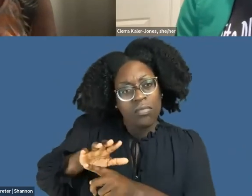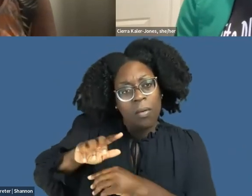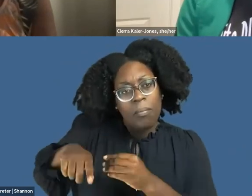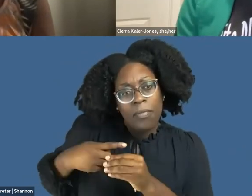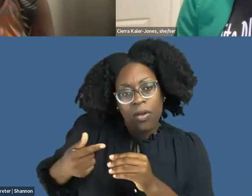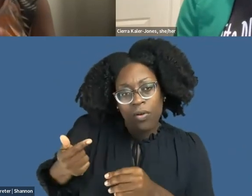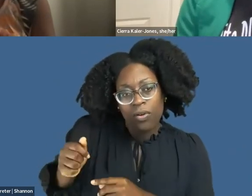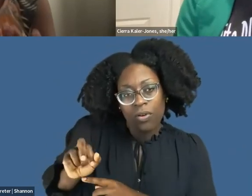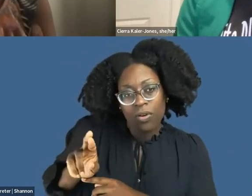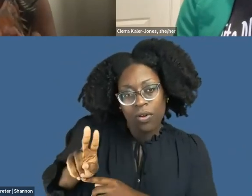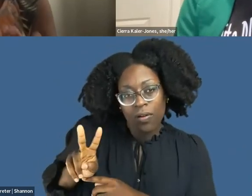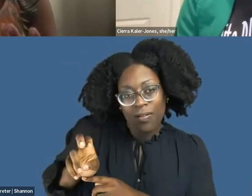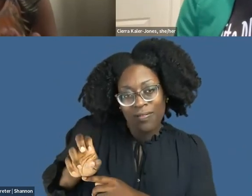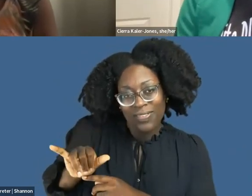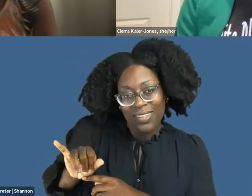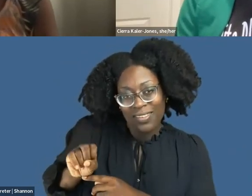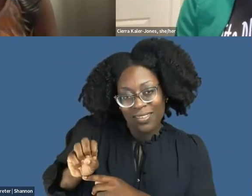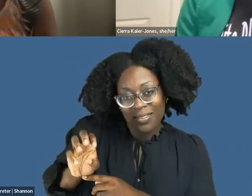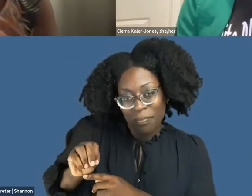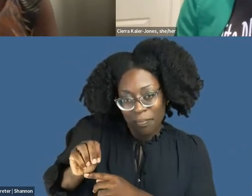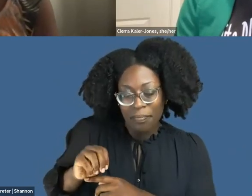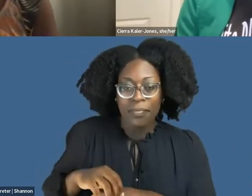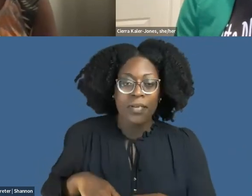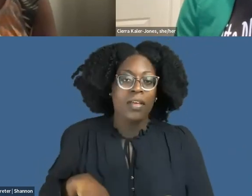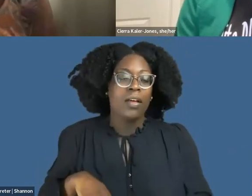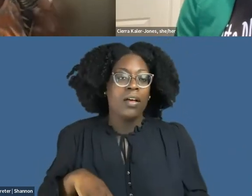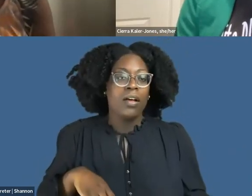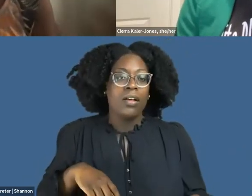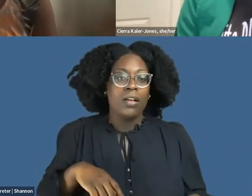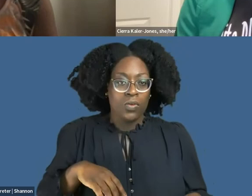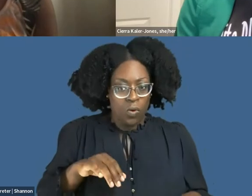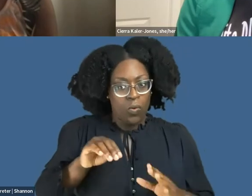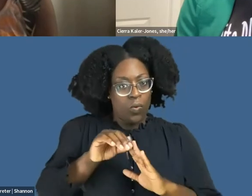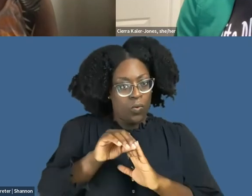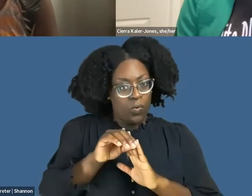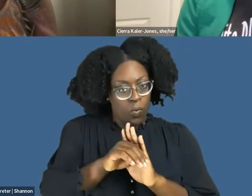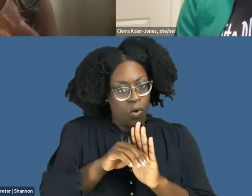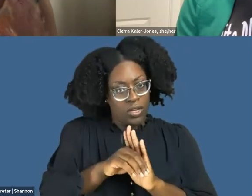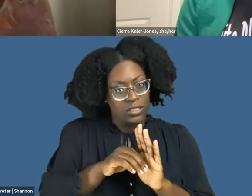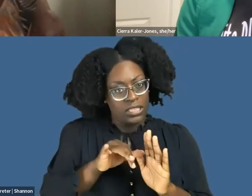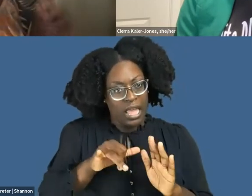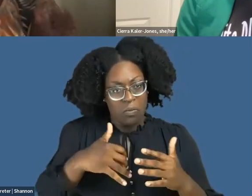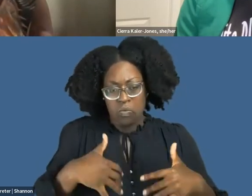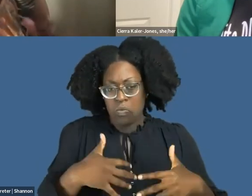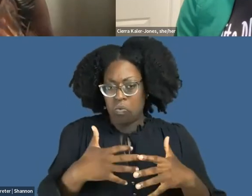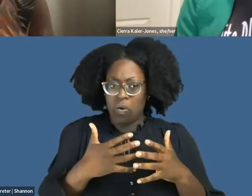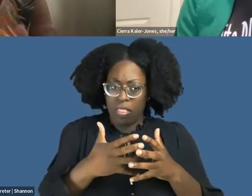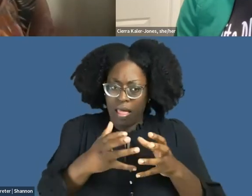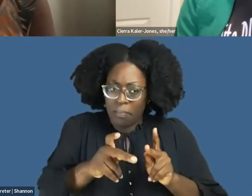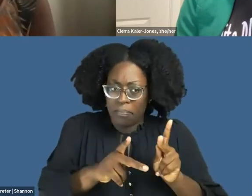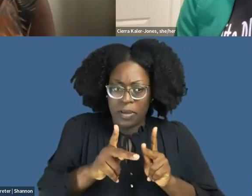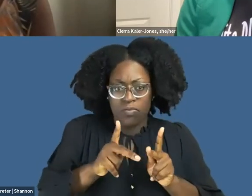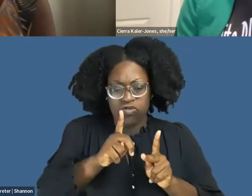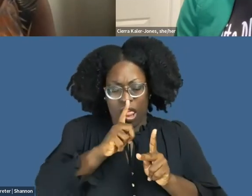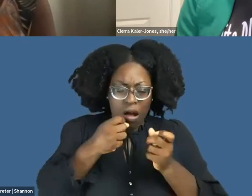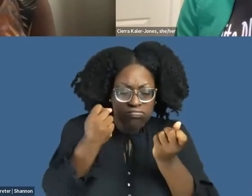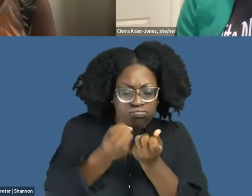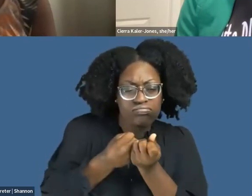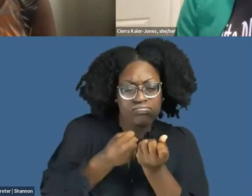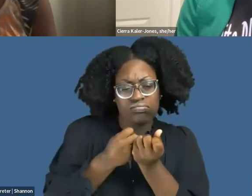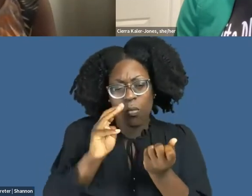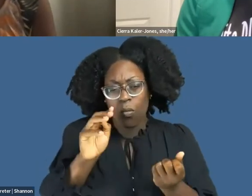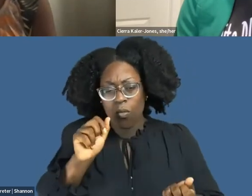And then New Orleans is a Garveyite stronghold. And the story she tells that kind of radicalized her on the spot